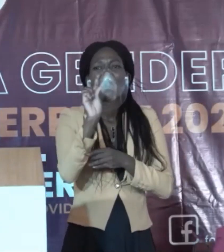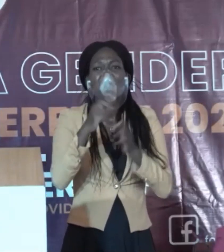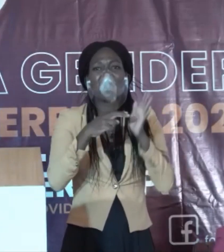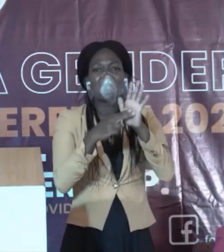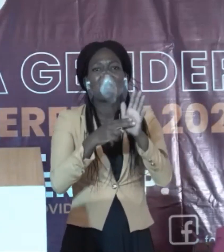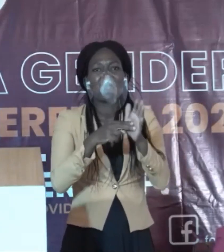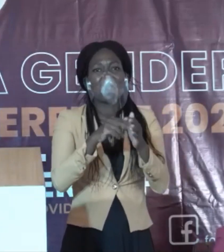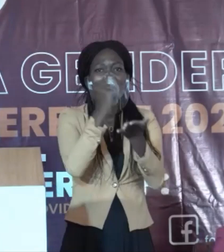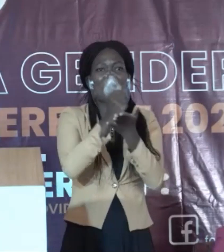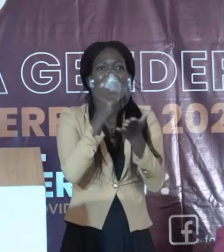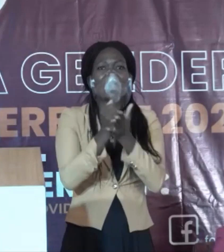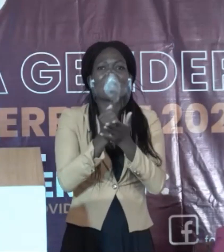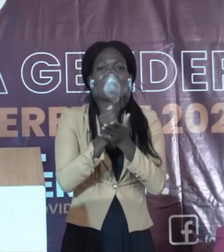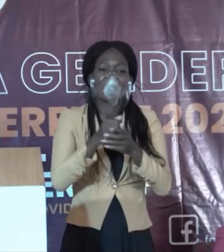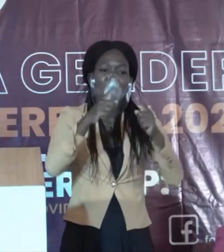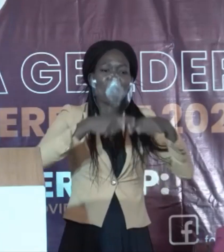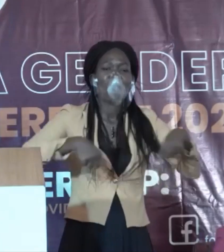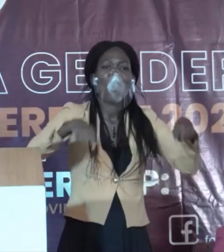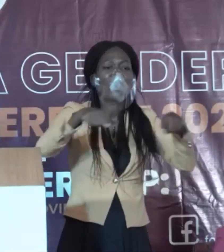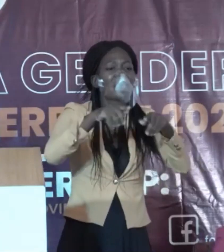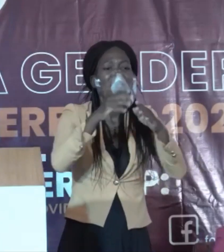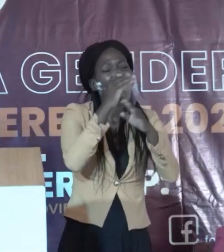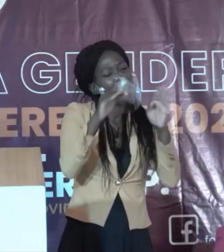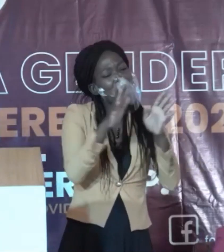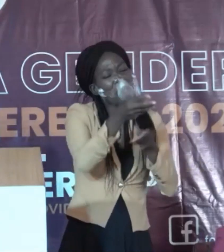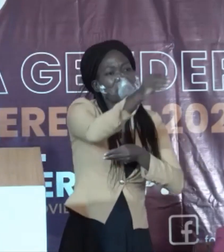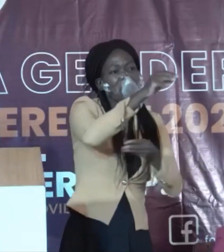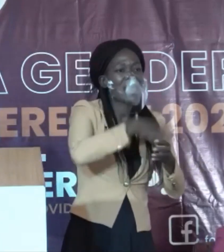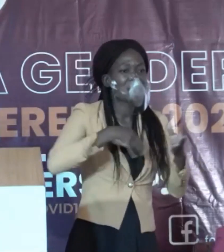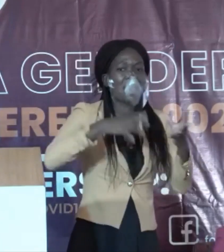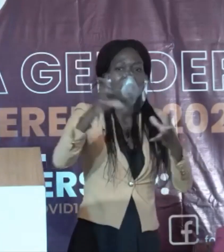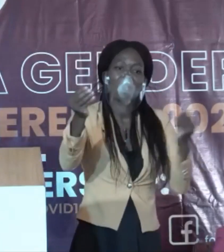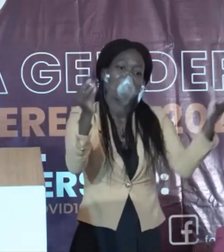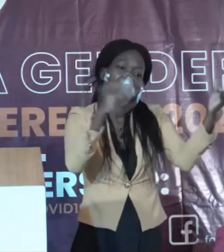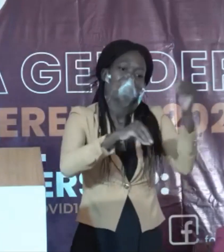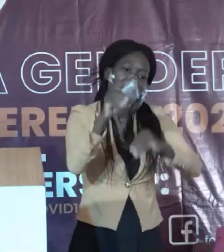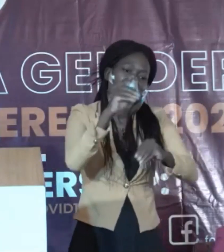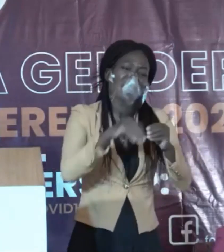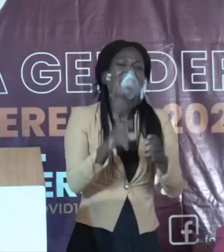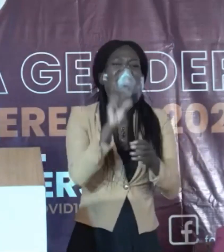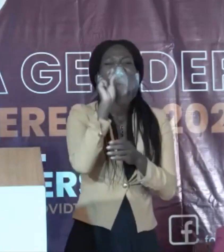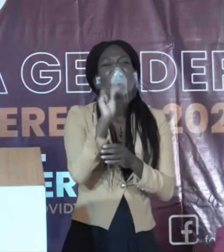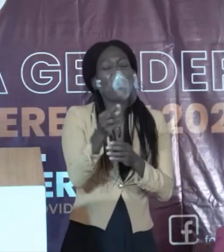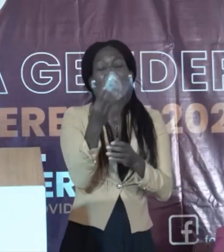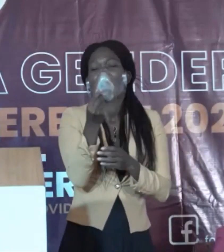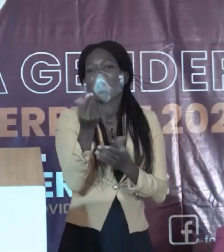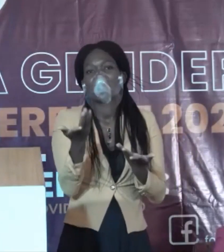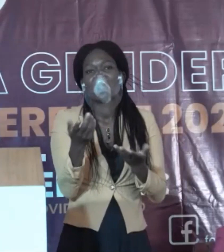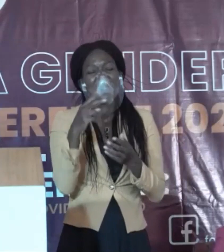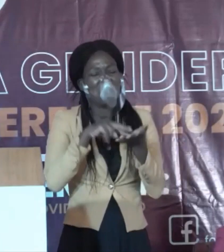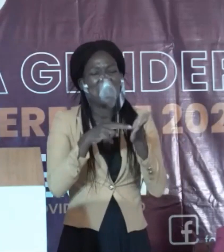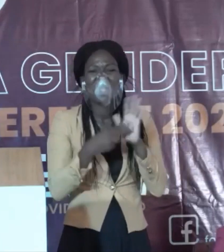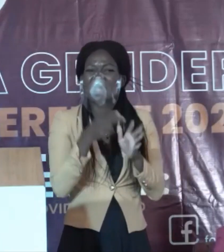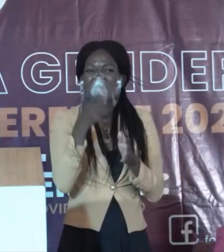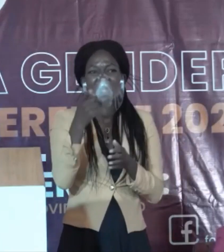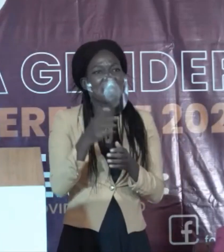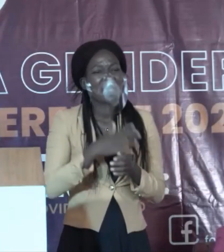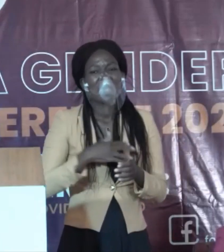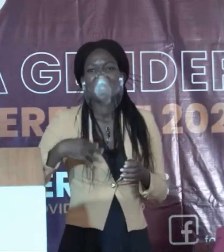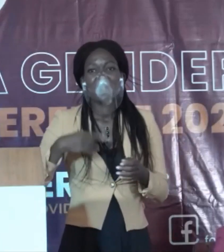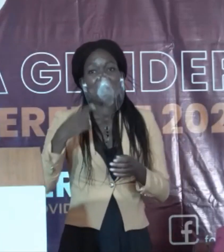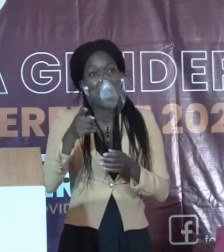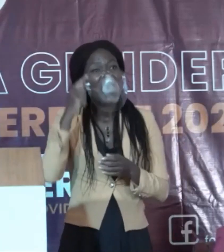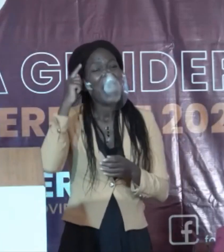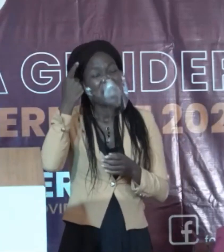Africa, in every small village, in every community. This is an evidence to show that women are